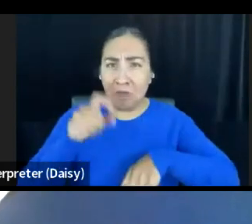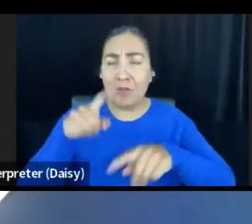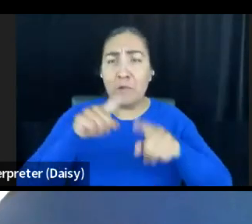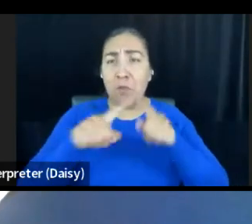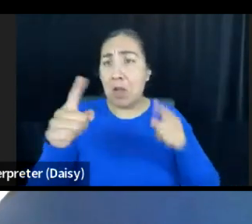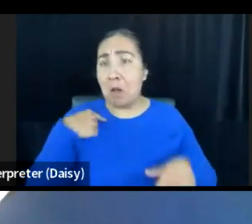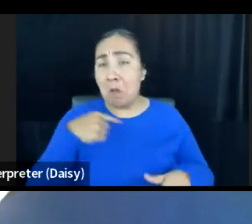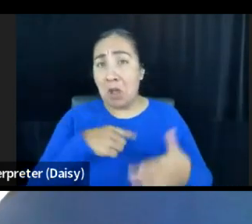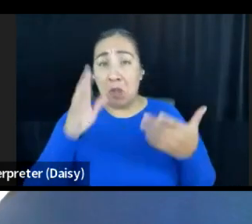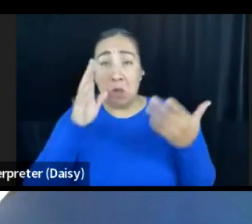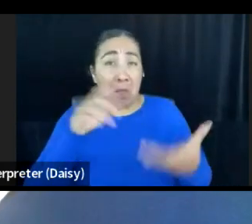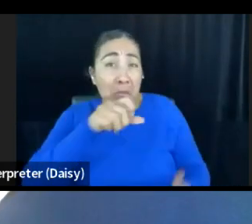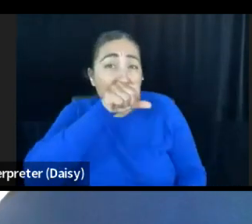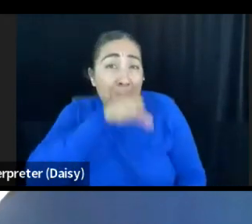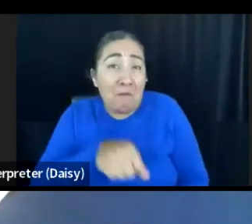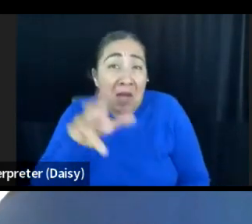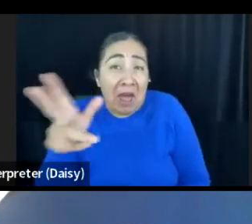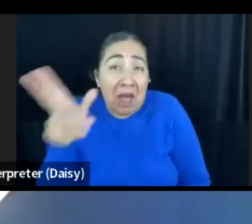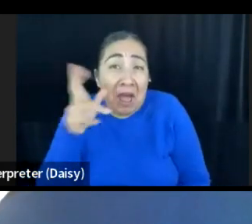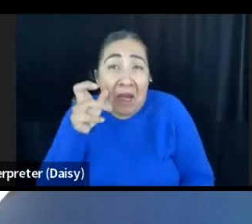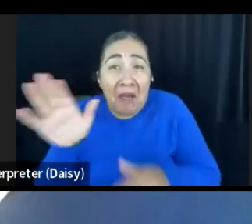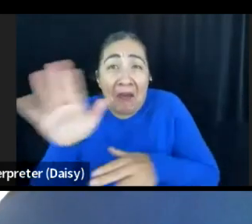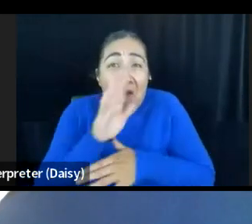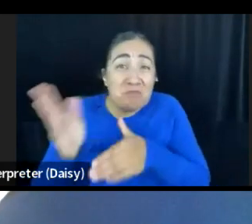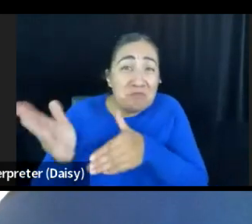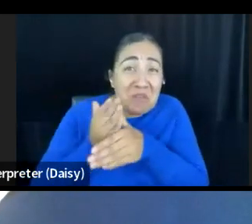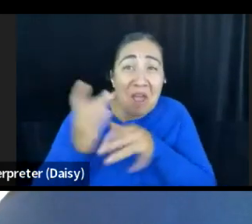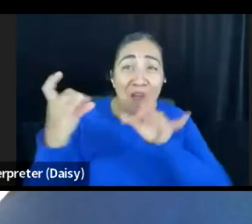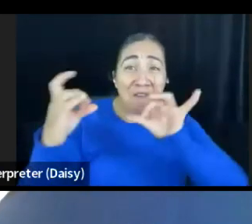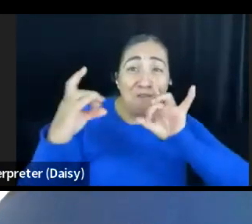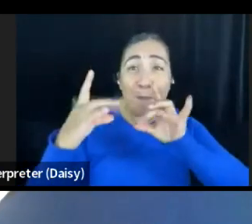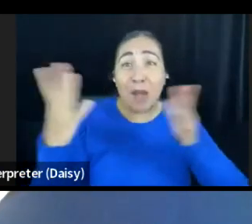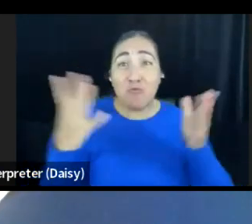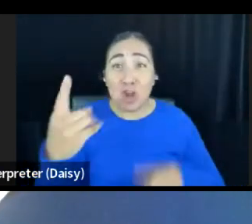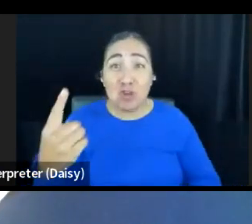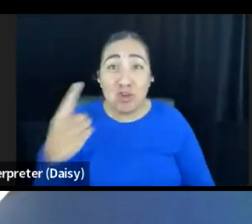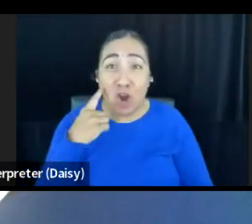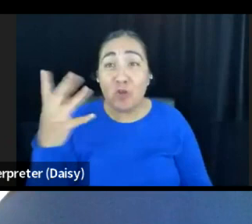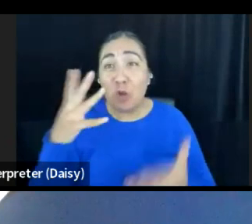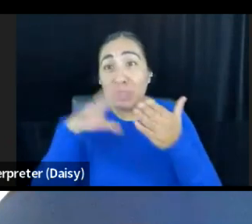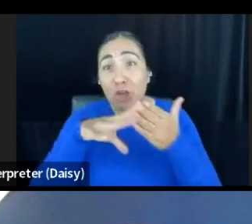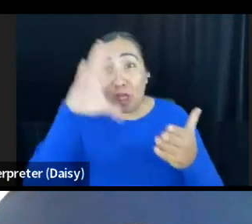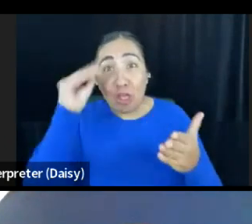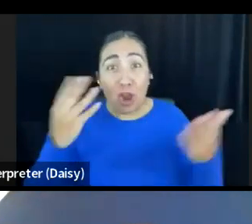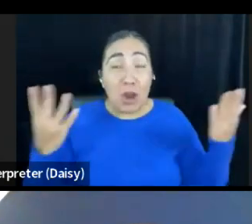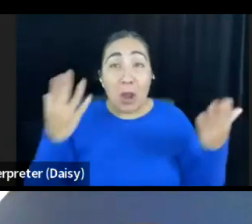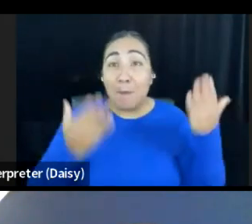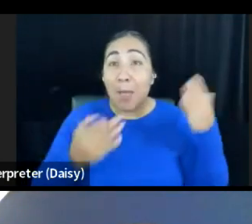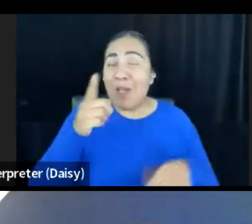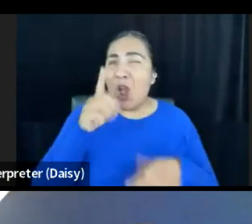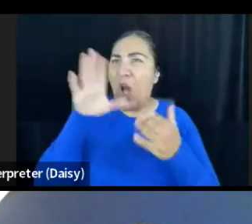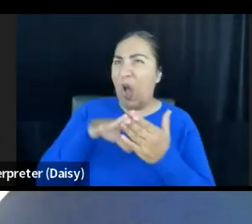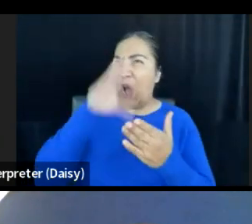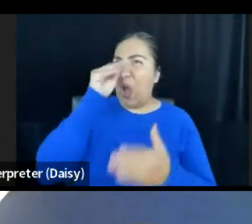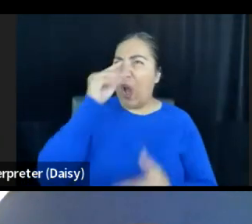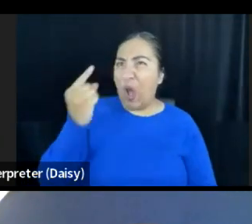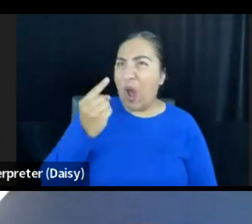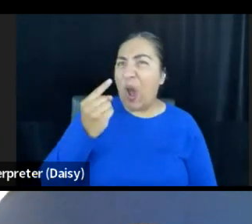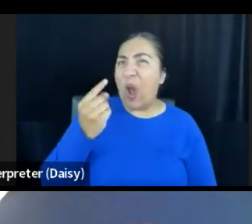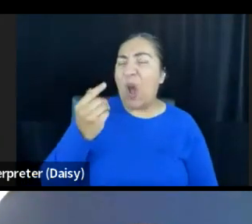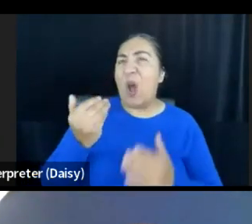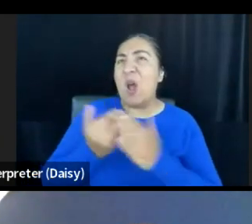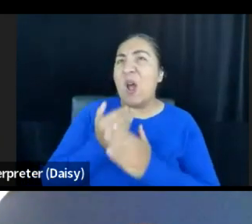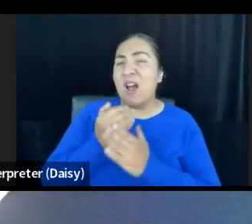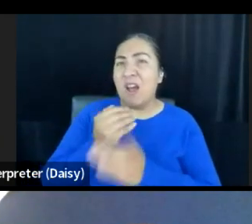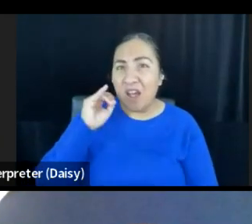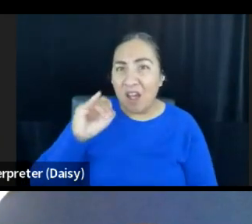people, you know, what you heard in these breakout rooms, what you're learning, what you're maybe taking away, things